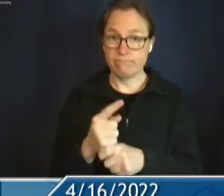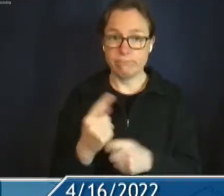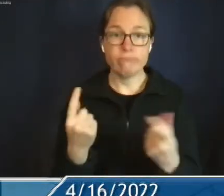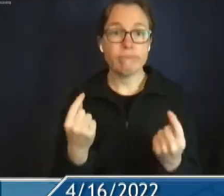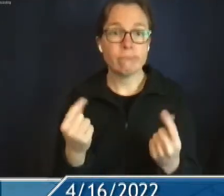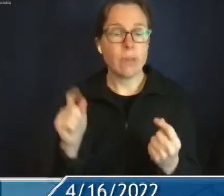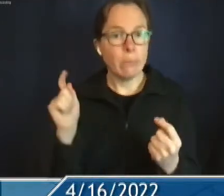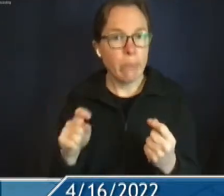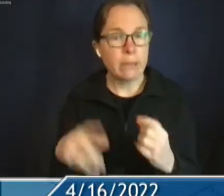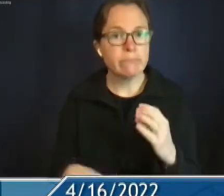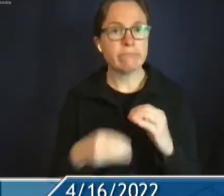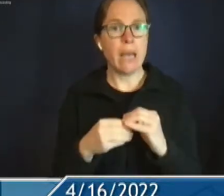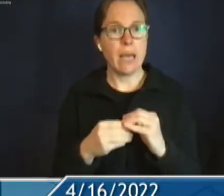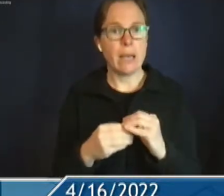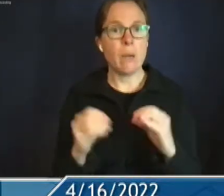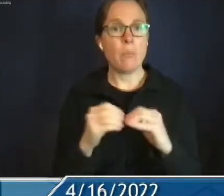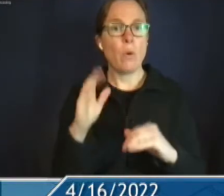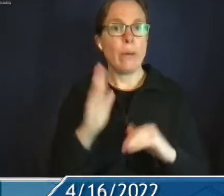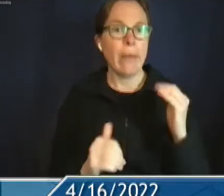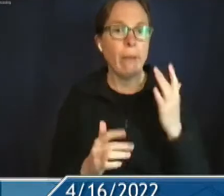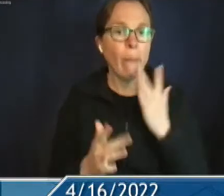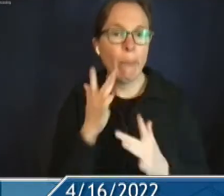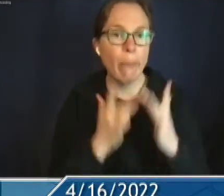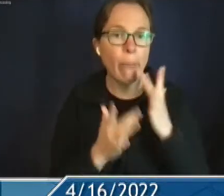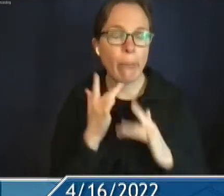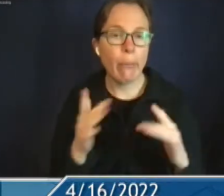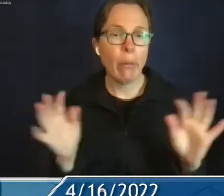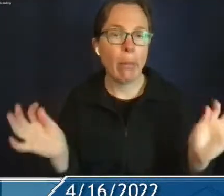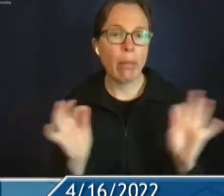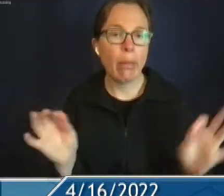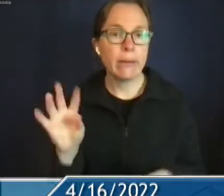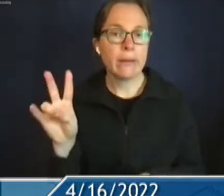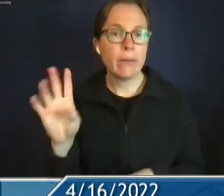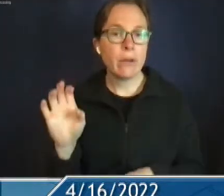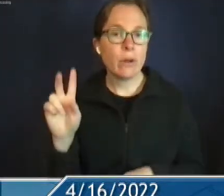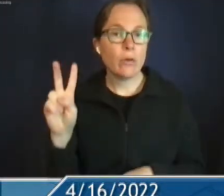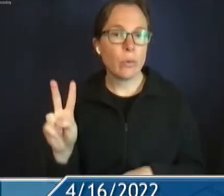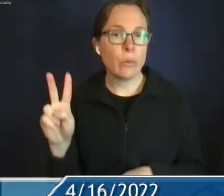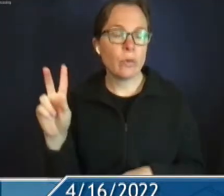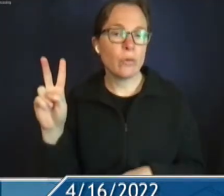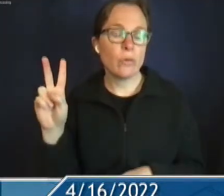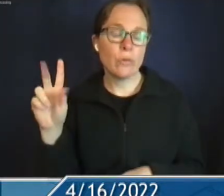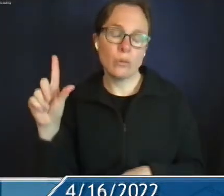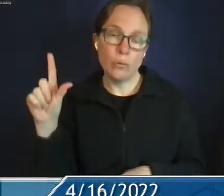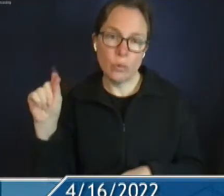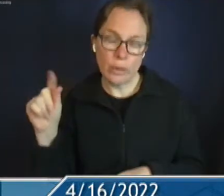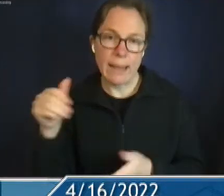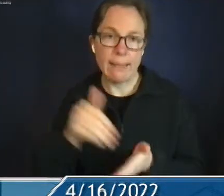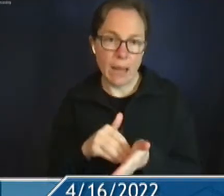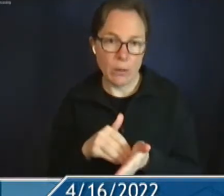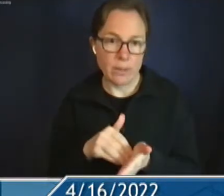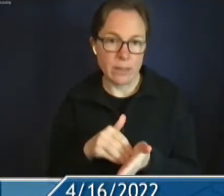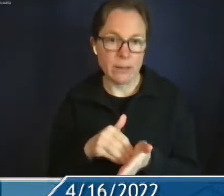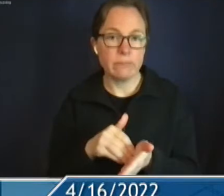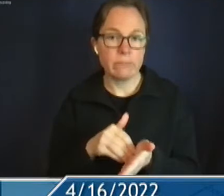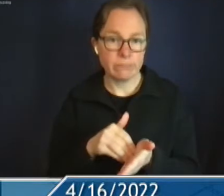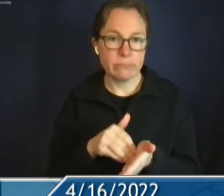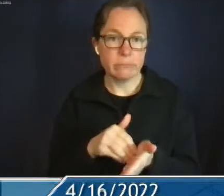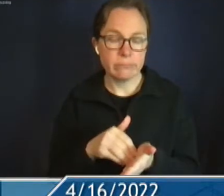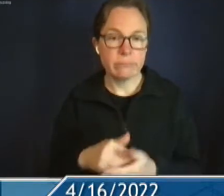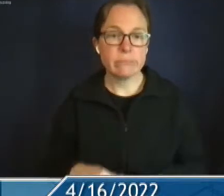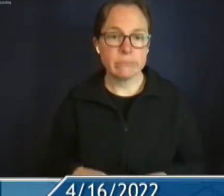must include more than the measly 720,000 slated for emissions reductions in the climate emergency